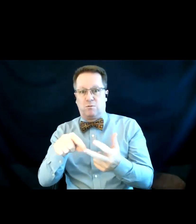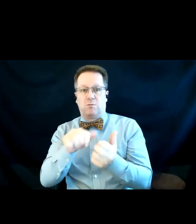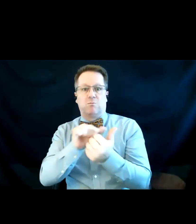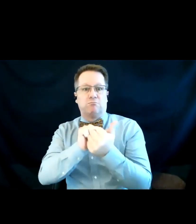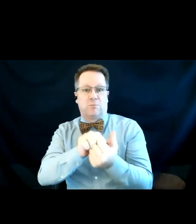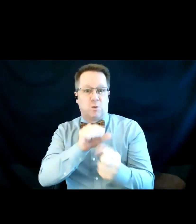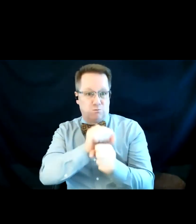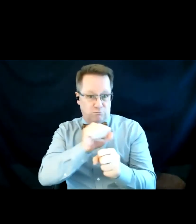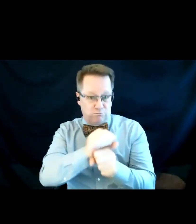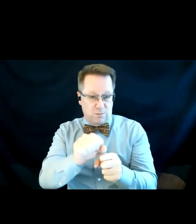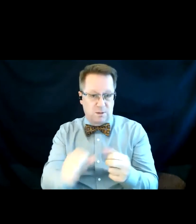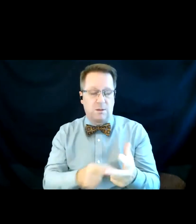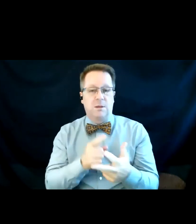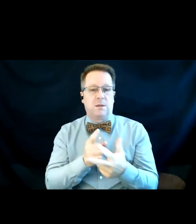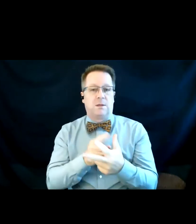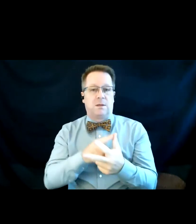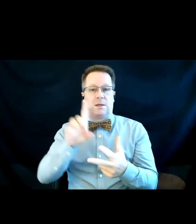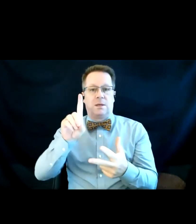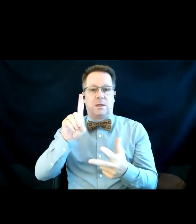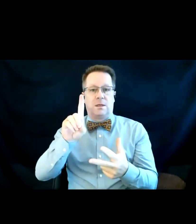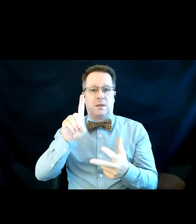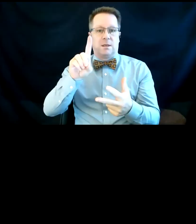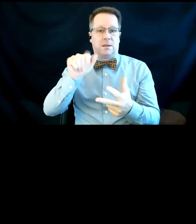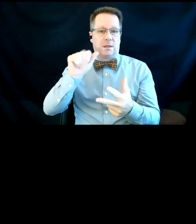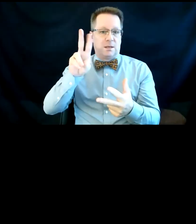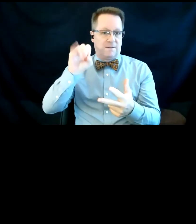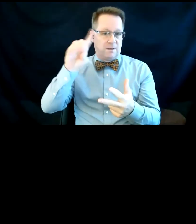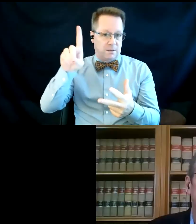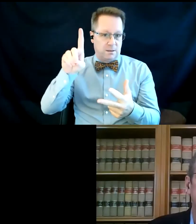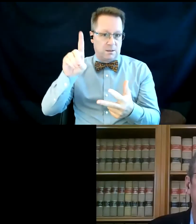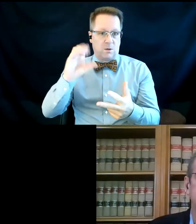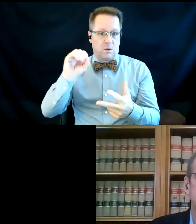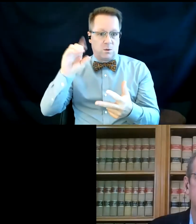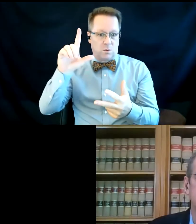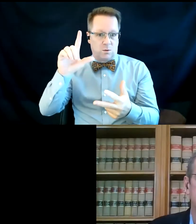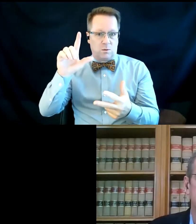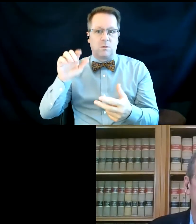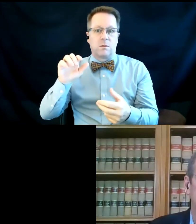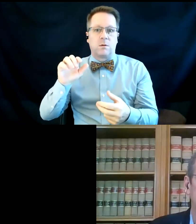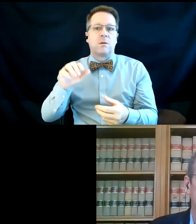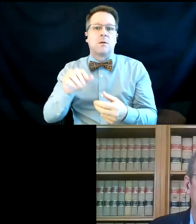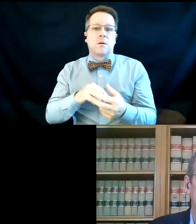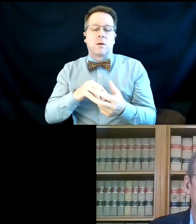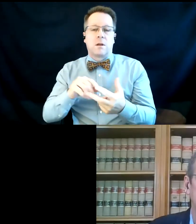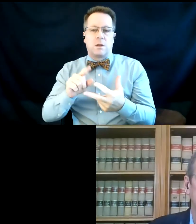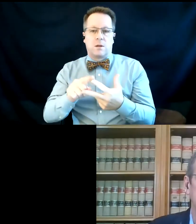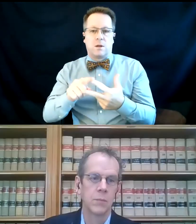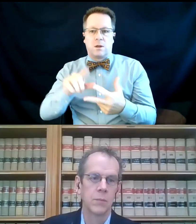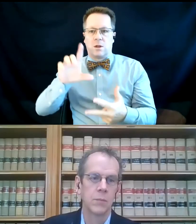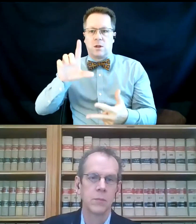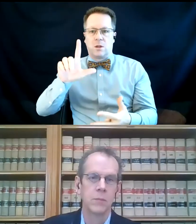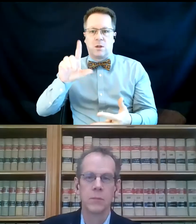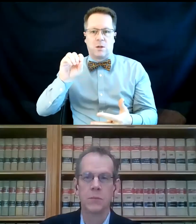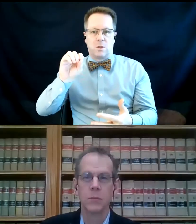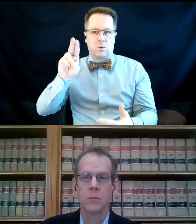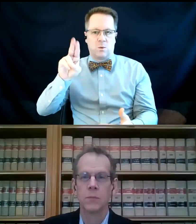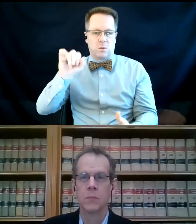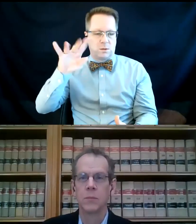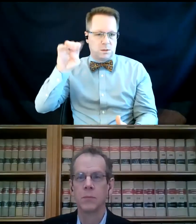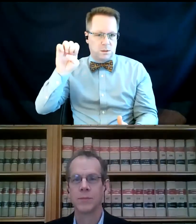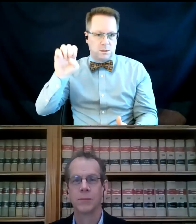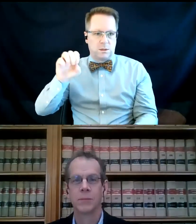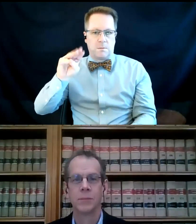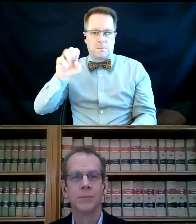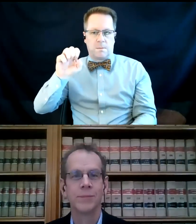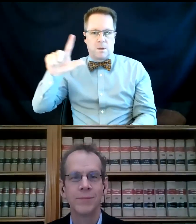call. David Cole, of course you know, is our National Legal Director. Louise Melling, who is our Deputy Legal Director